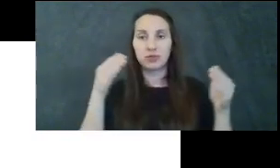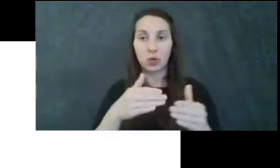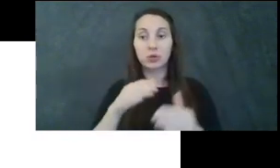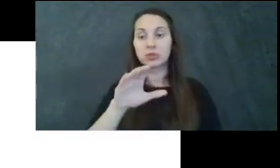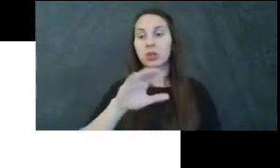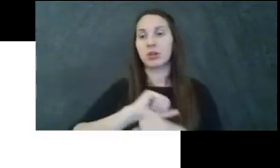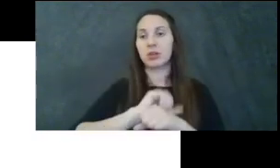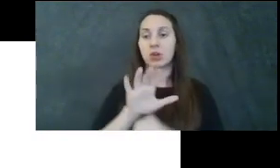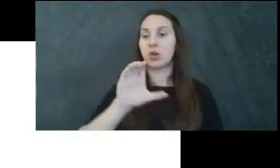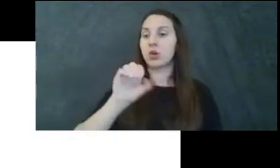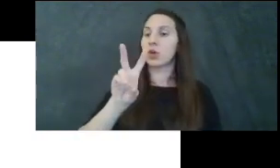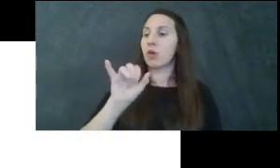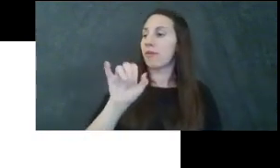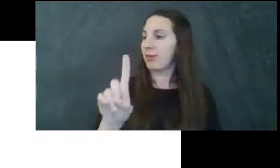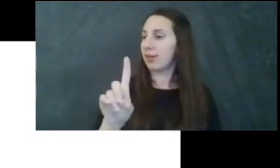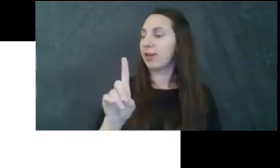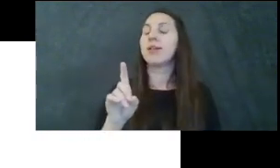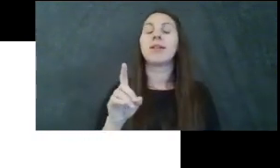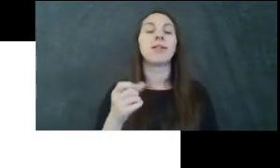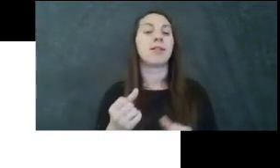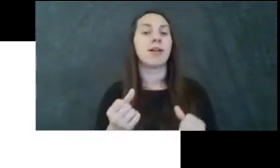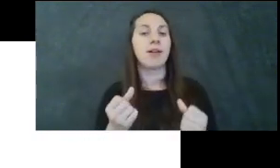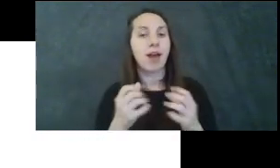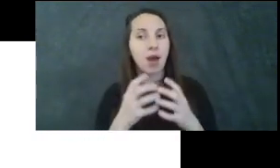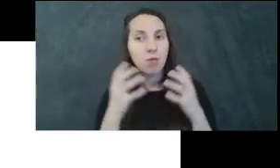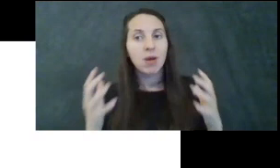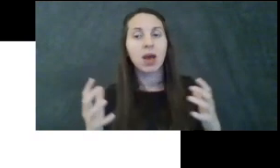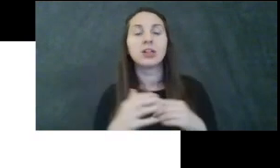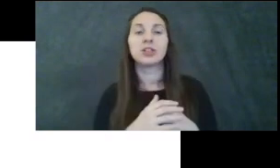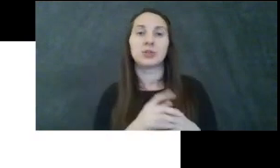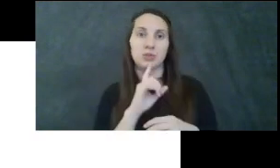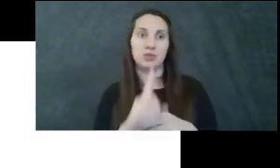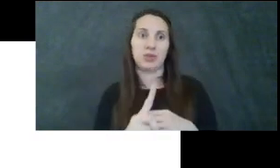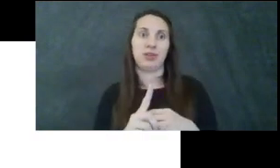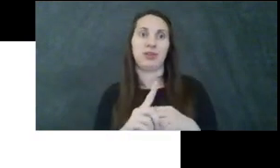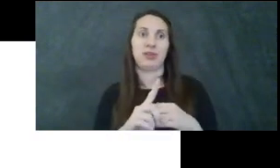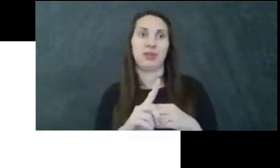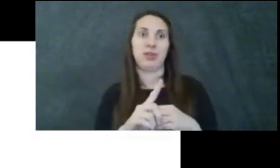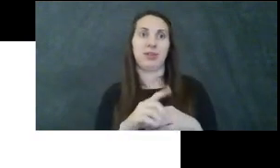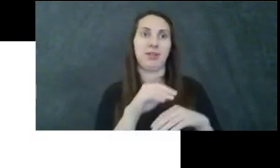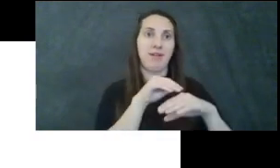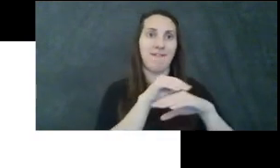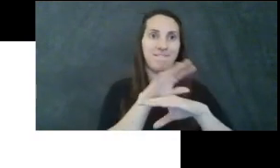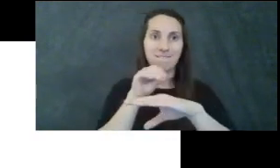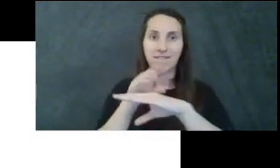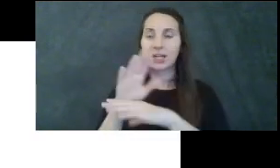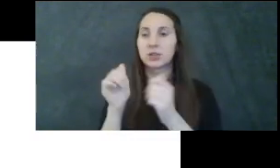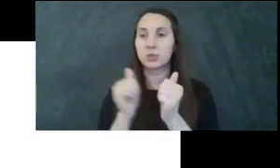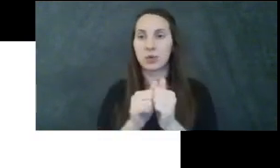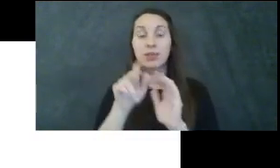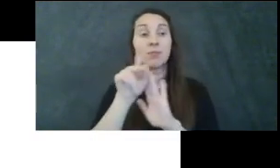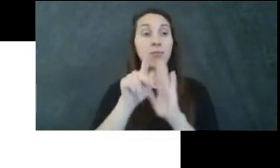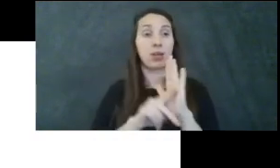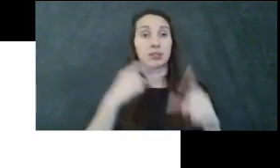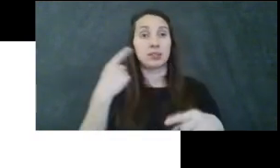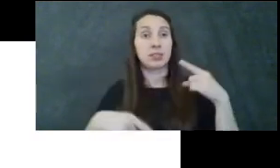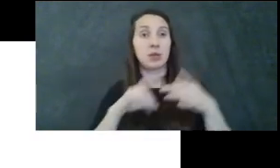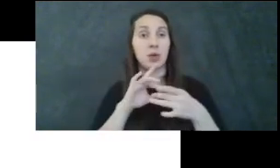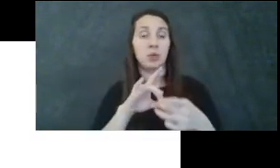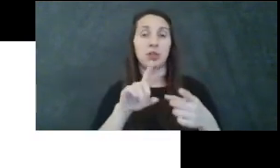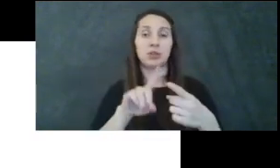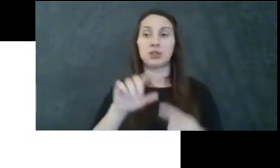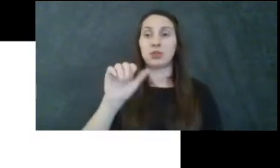how much it was affected by the policy debate on things affecting the Affordable Care Act